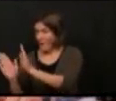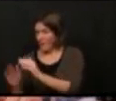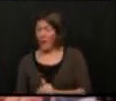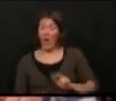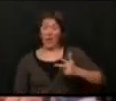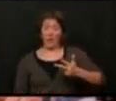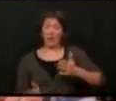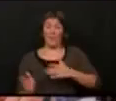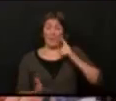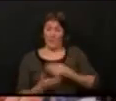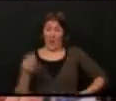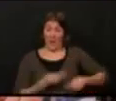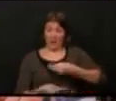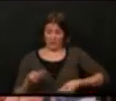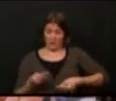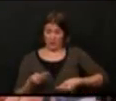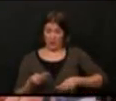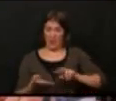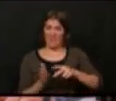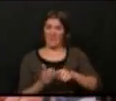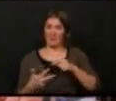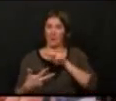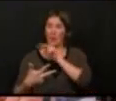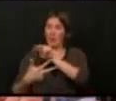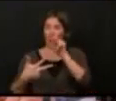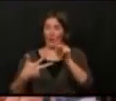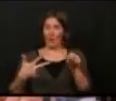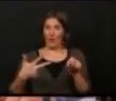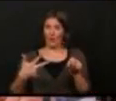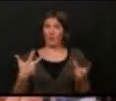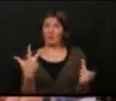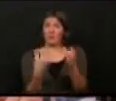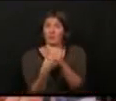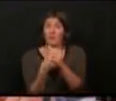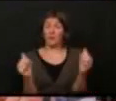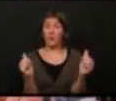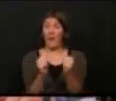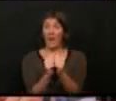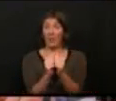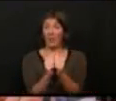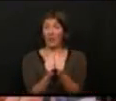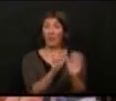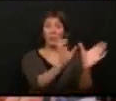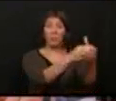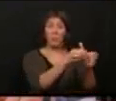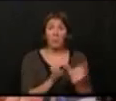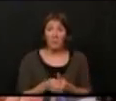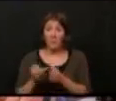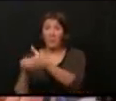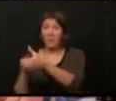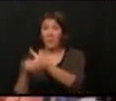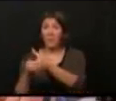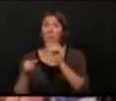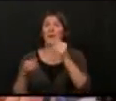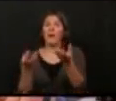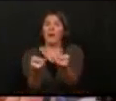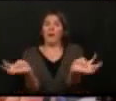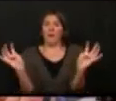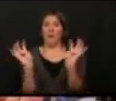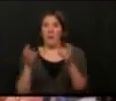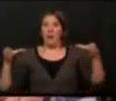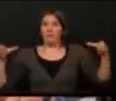overview of all three together and looking at all three together from